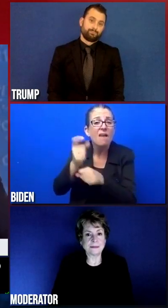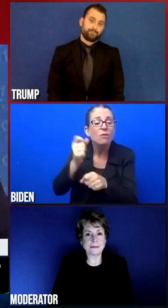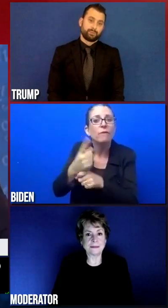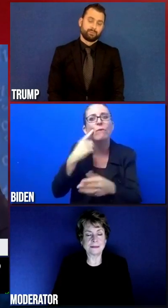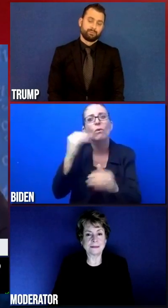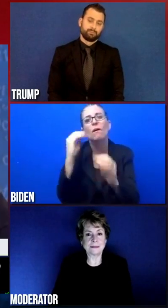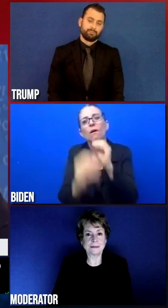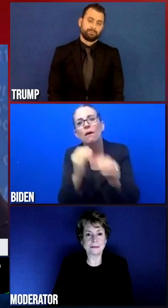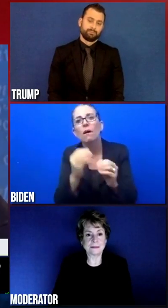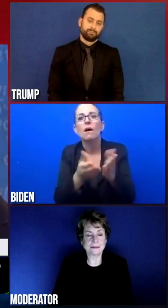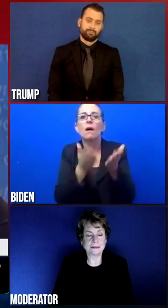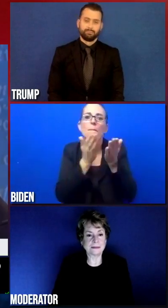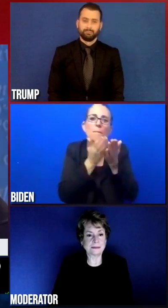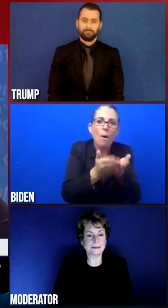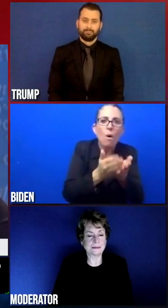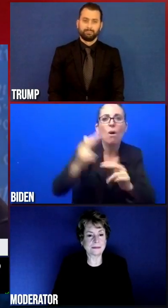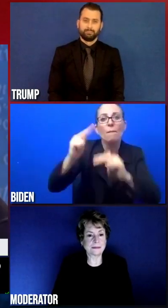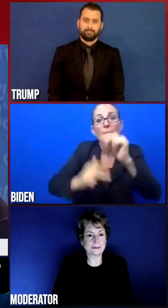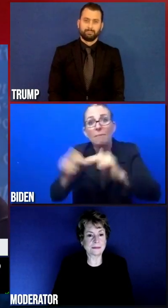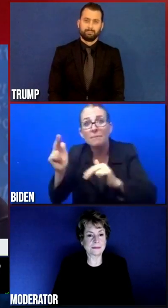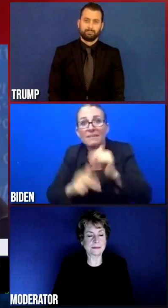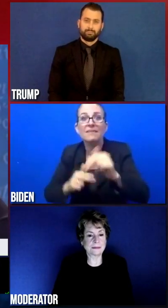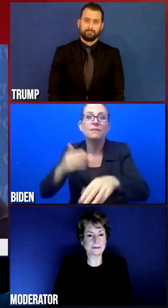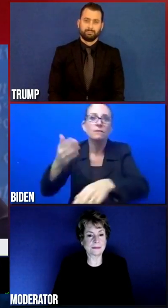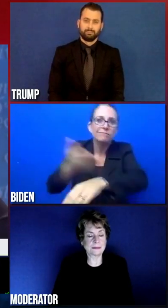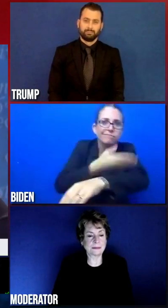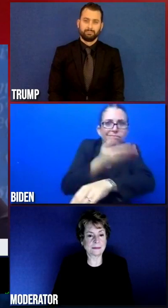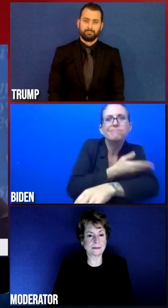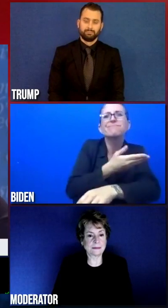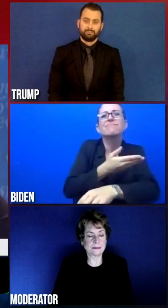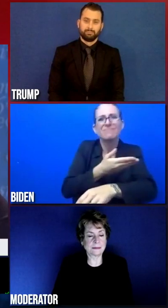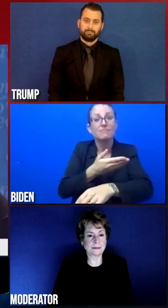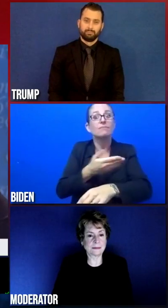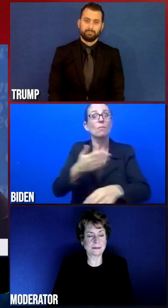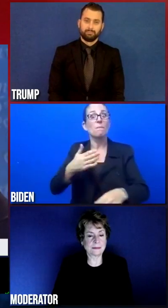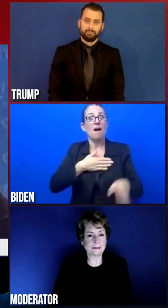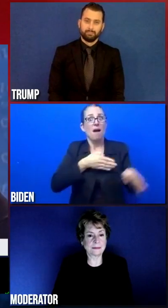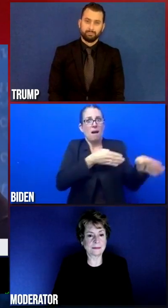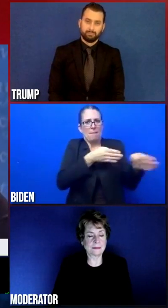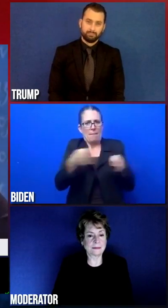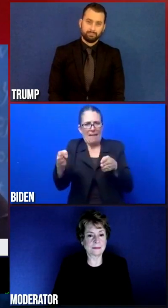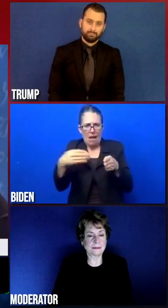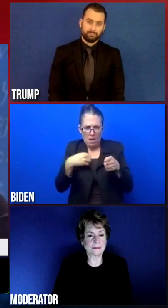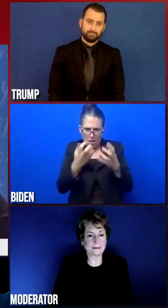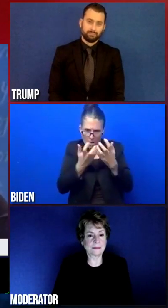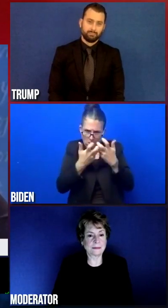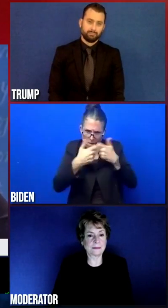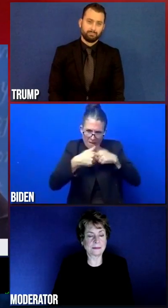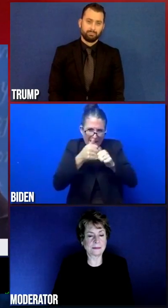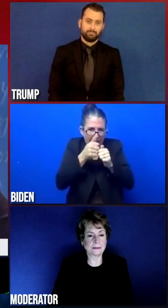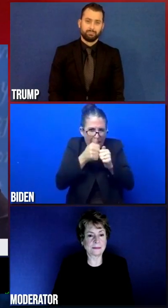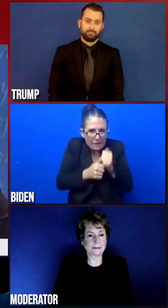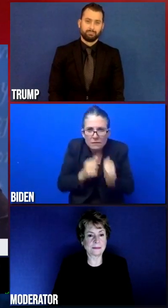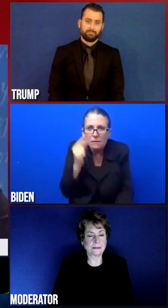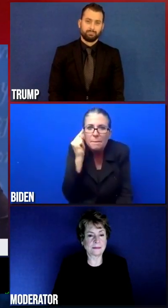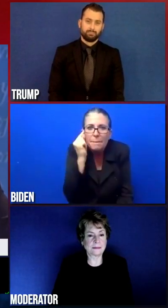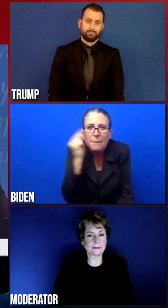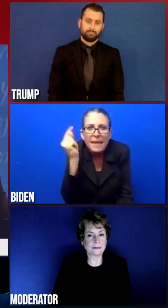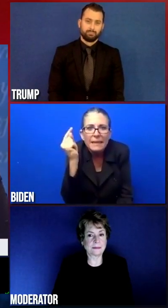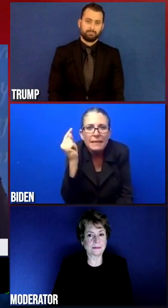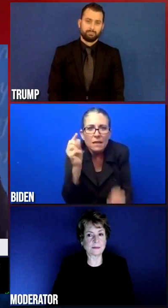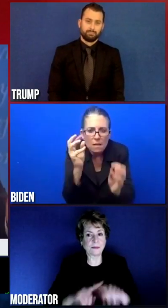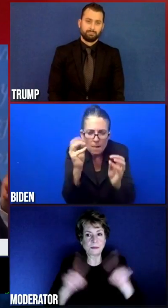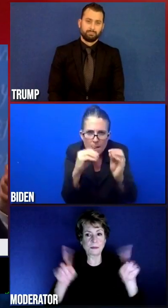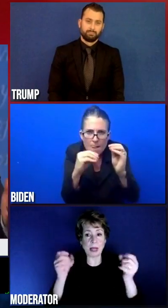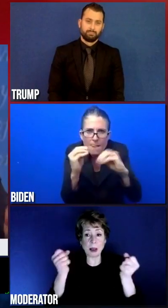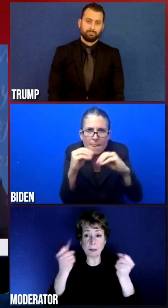proposal, we're going to make sure that every penny of that has to be made by a company. But respectfully, sir, I'm talking about taxes, not